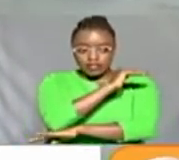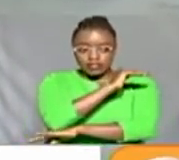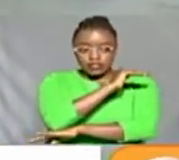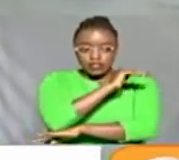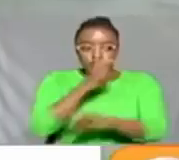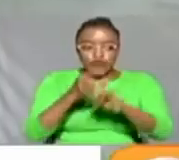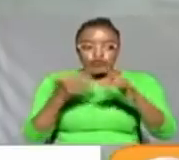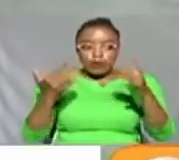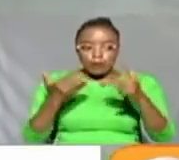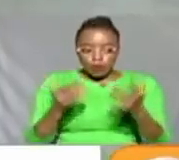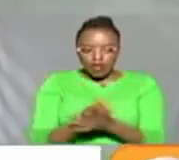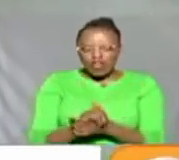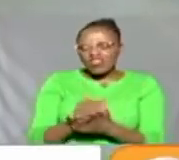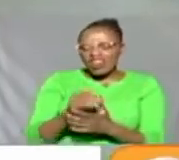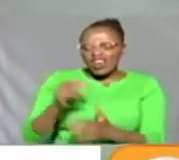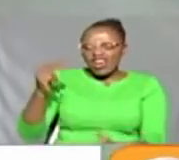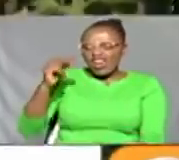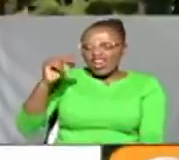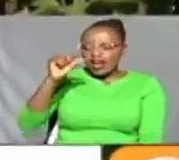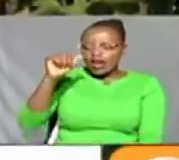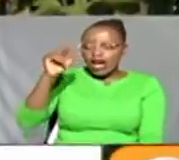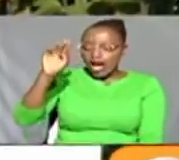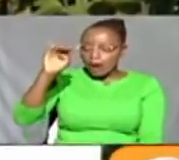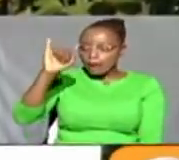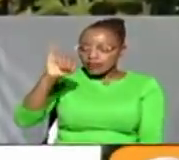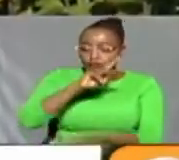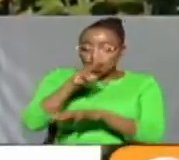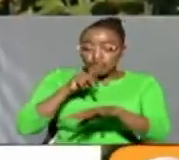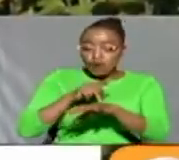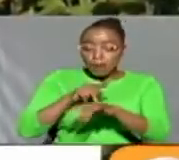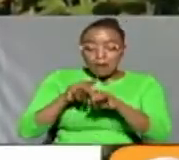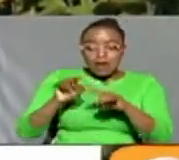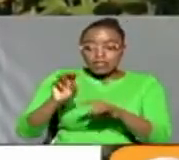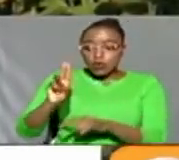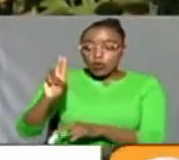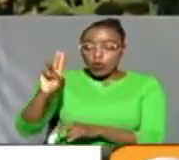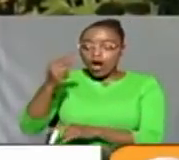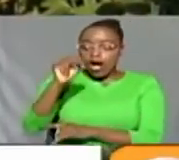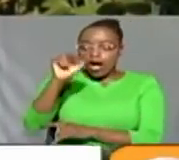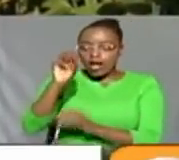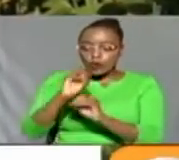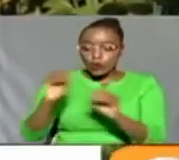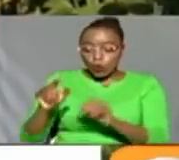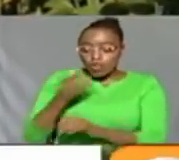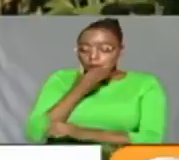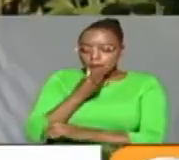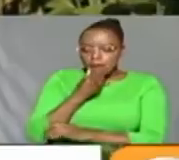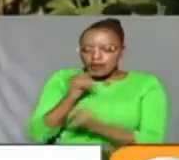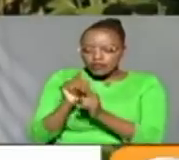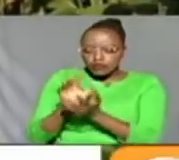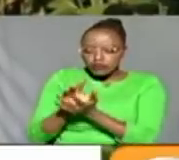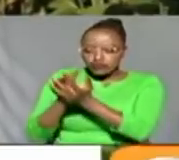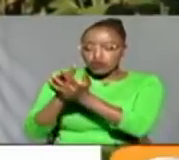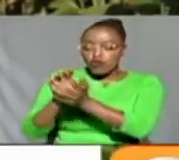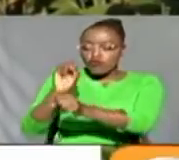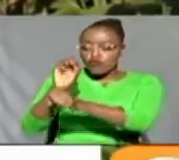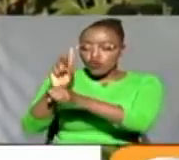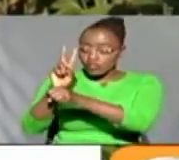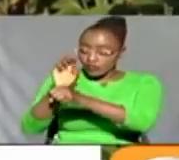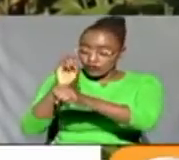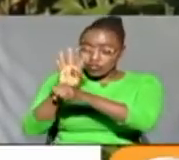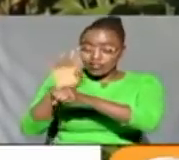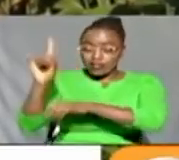He was from Hebei province, not Wuhan. However, based on health guidelines, the individual will be placed under isolation for 14